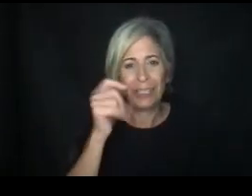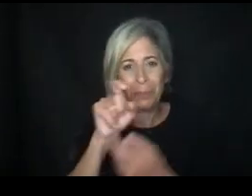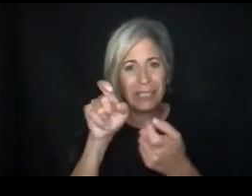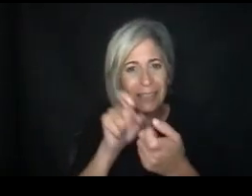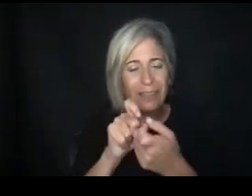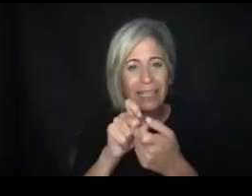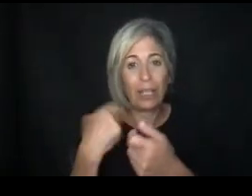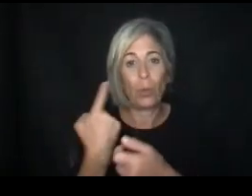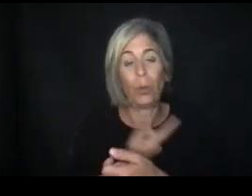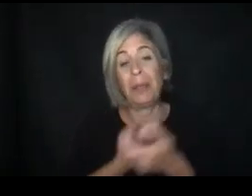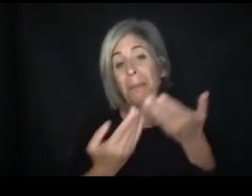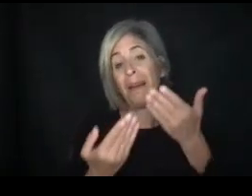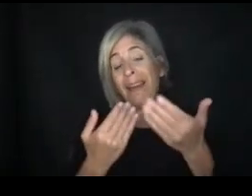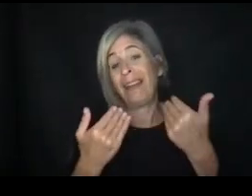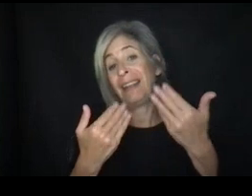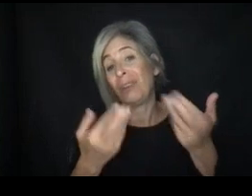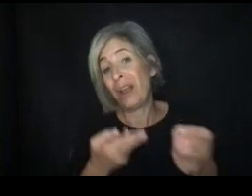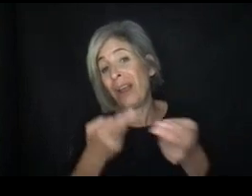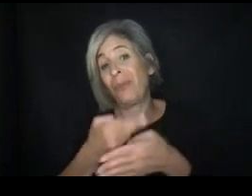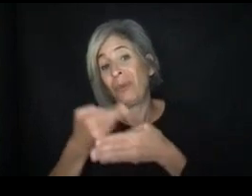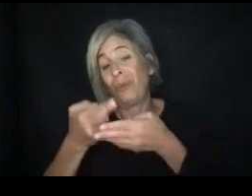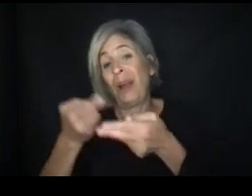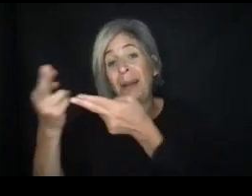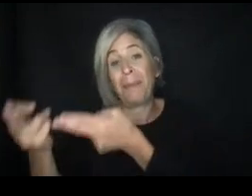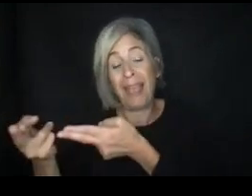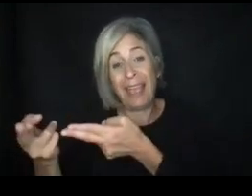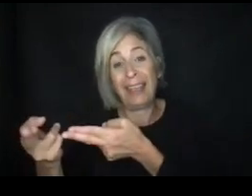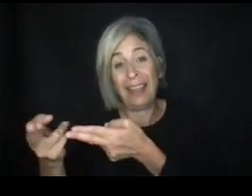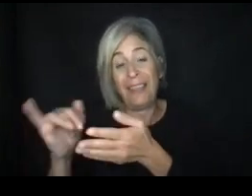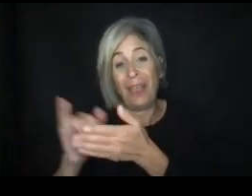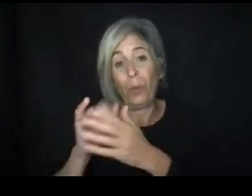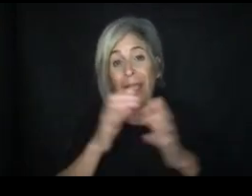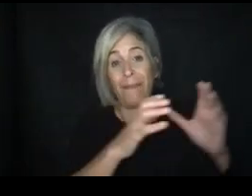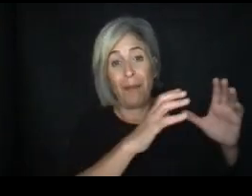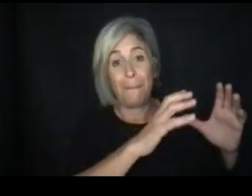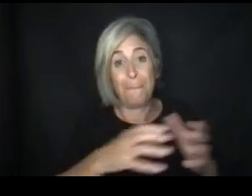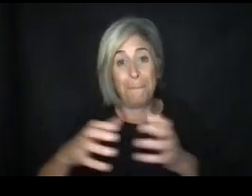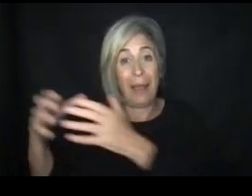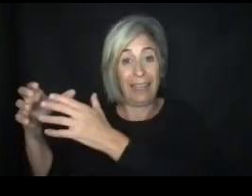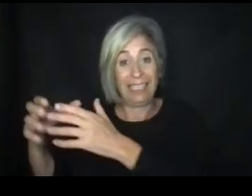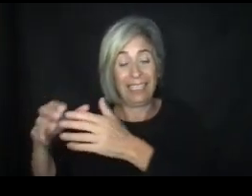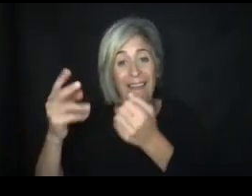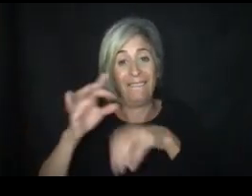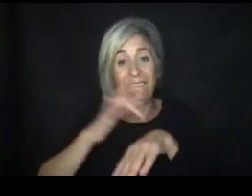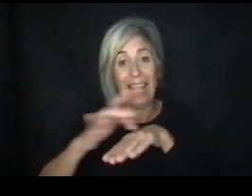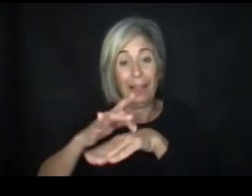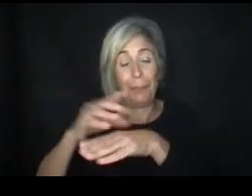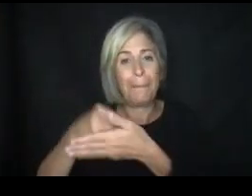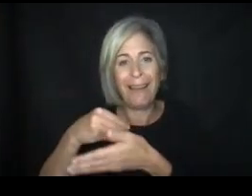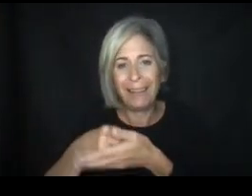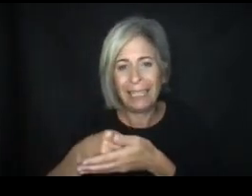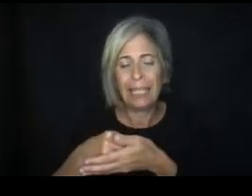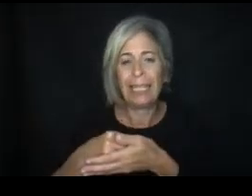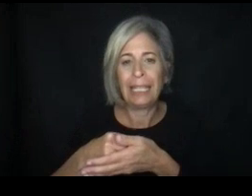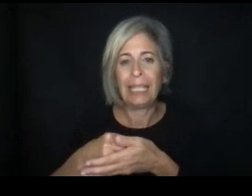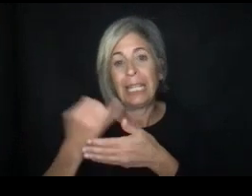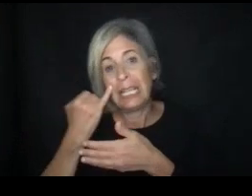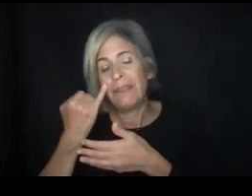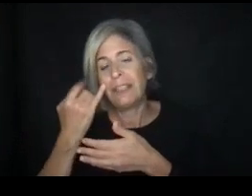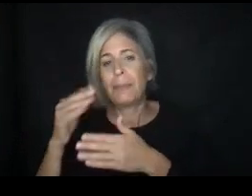we may end up recommending to the commission that we have buckets of available money. So if it's around